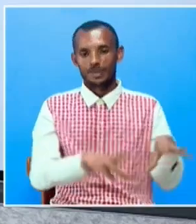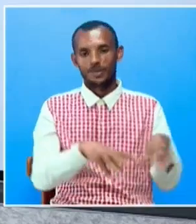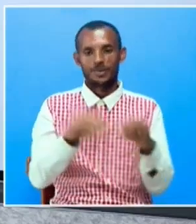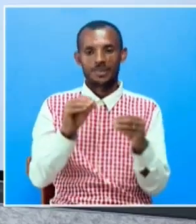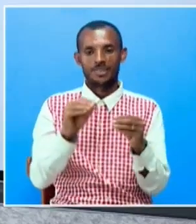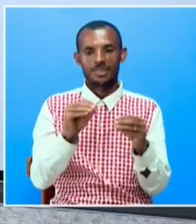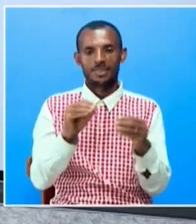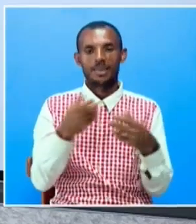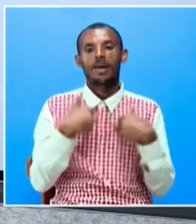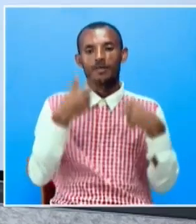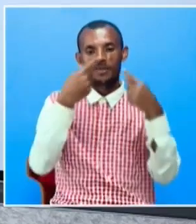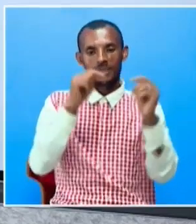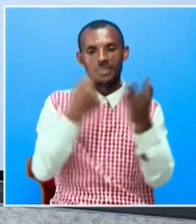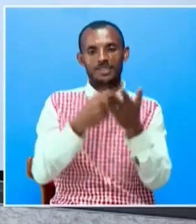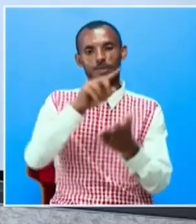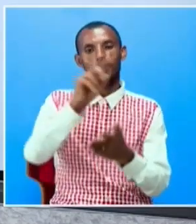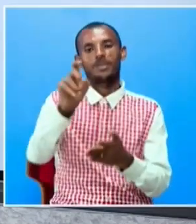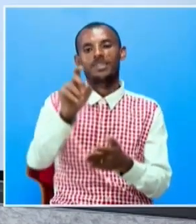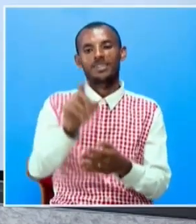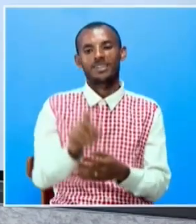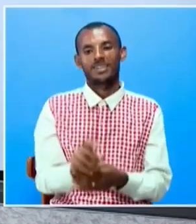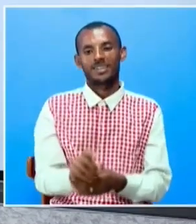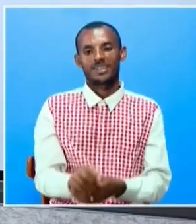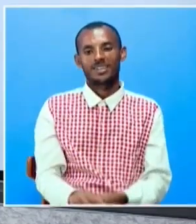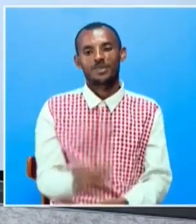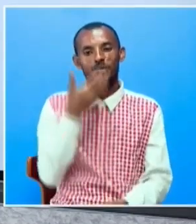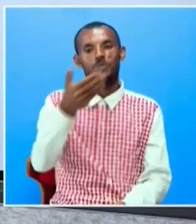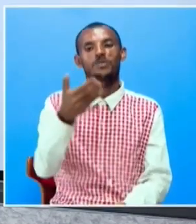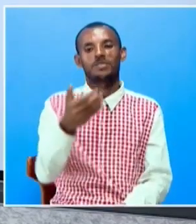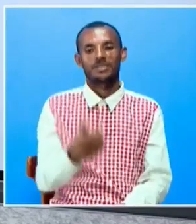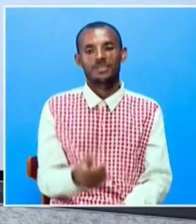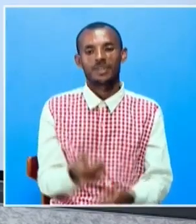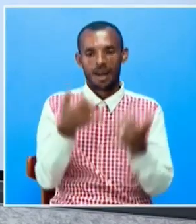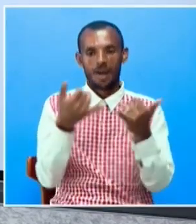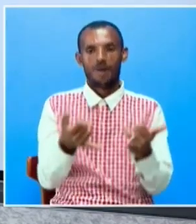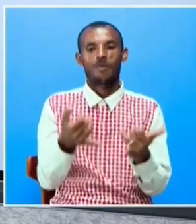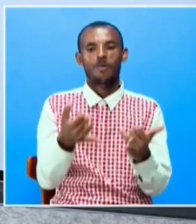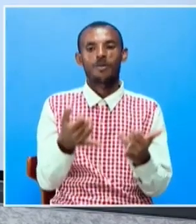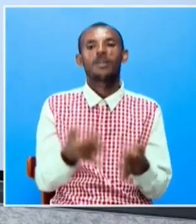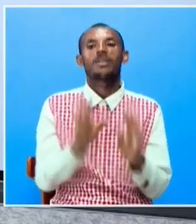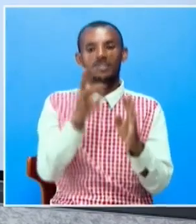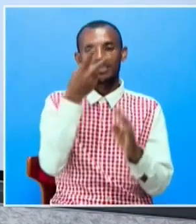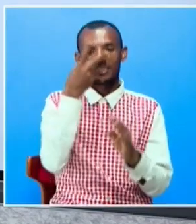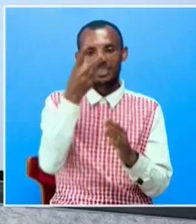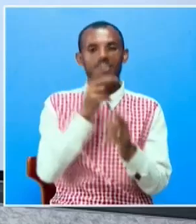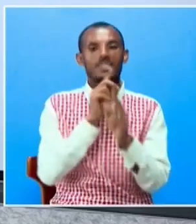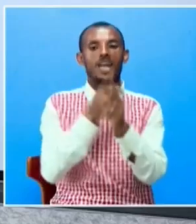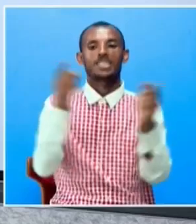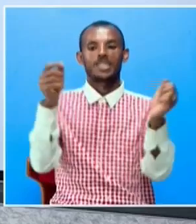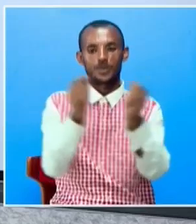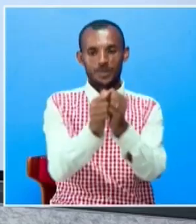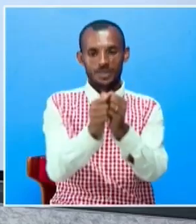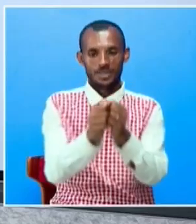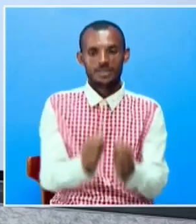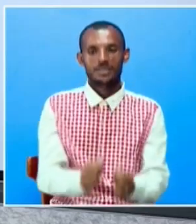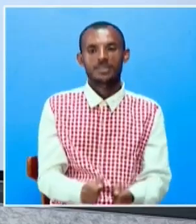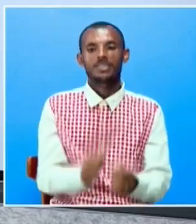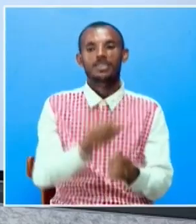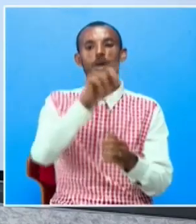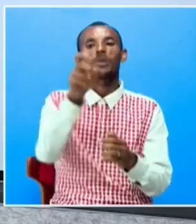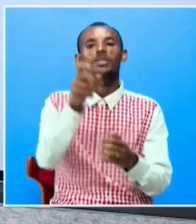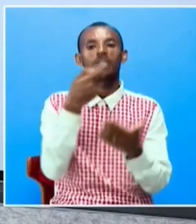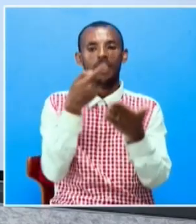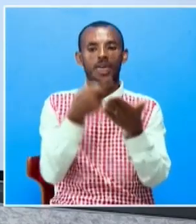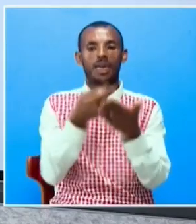Students, have you tried the question? Good. Now, let's see the answer together. The question